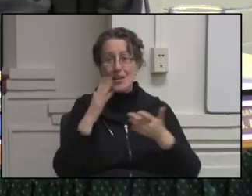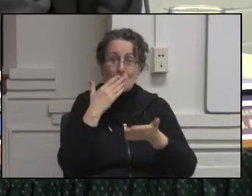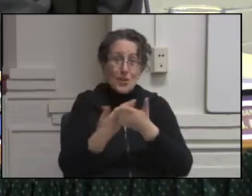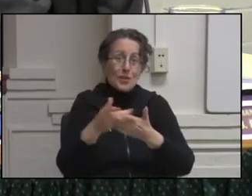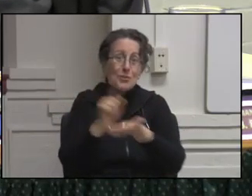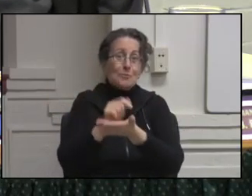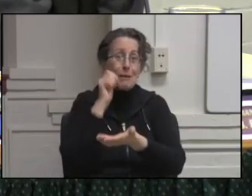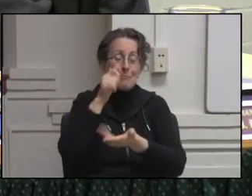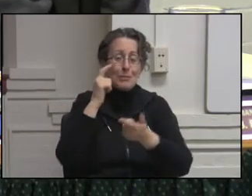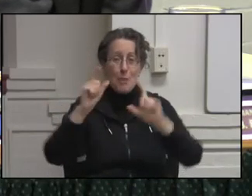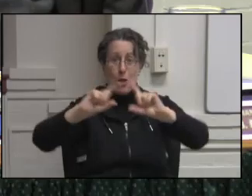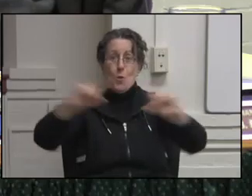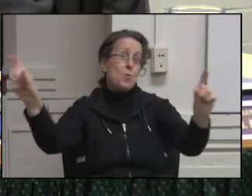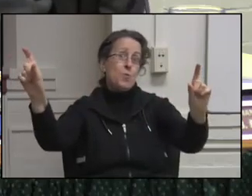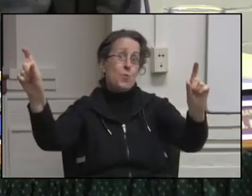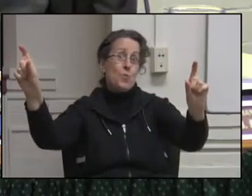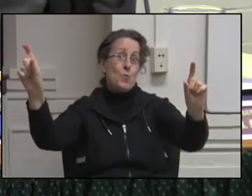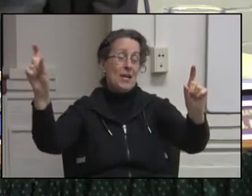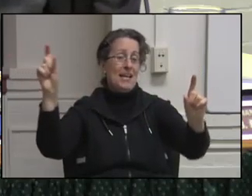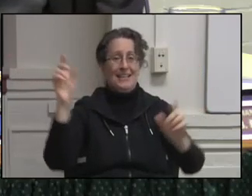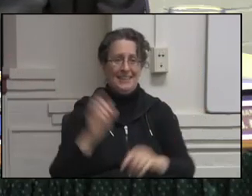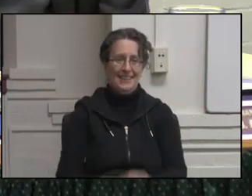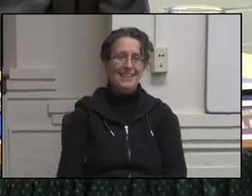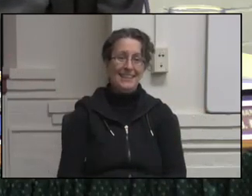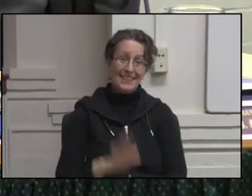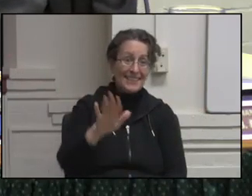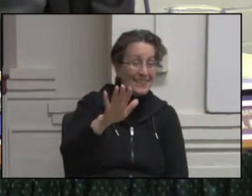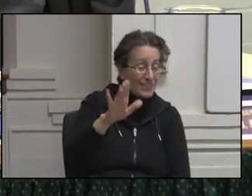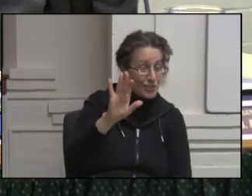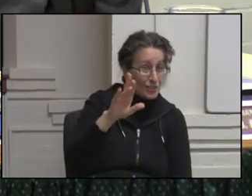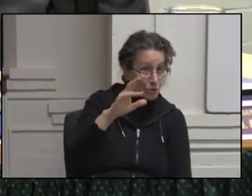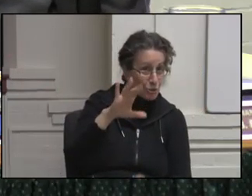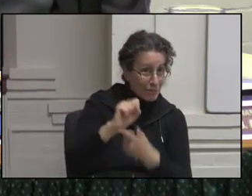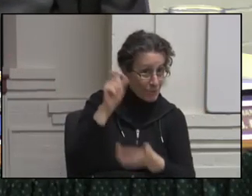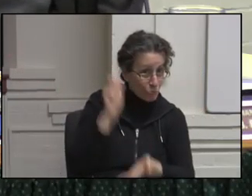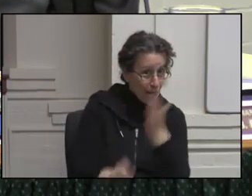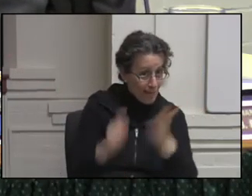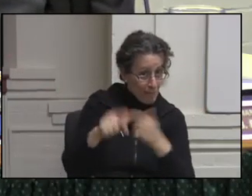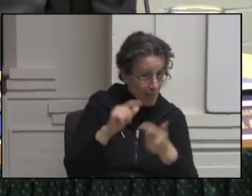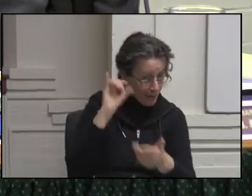woo. Get on it, Chris. There's no hint there, Chris. Don't worry about it.